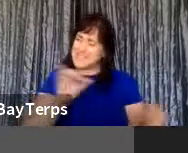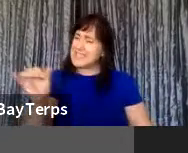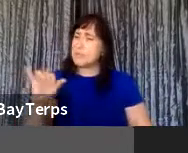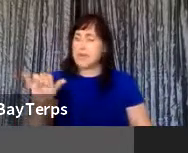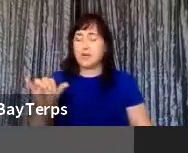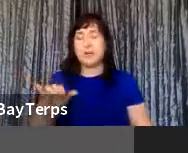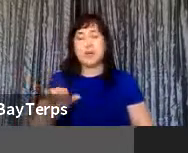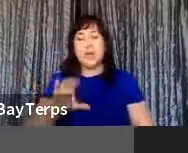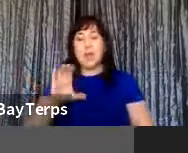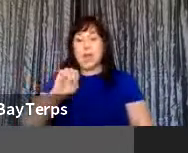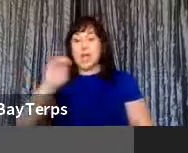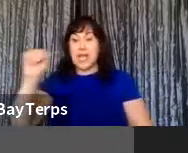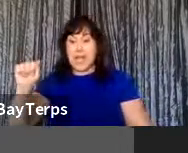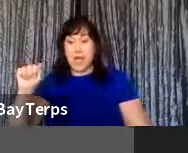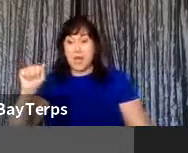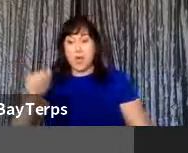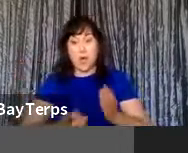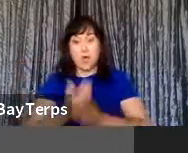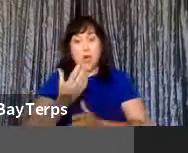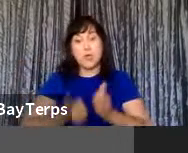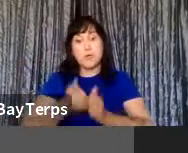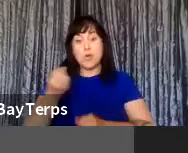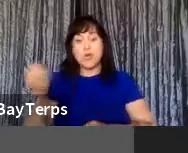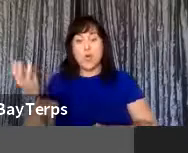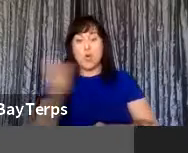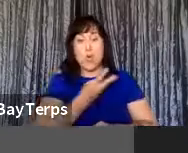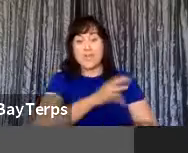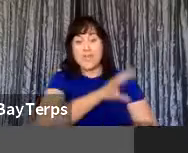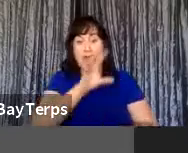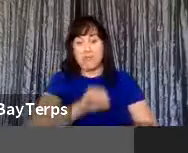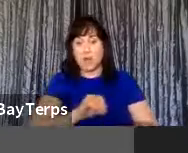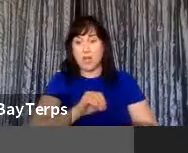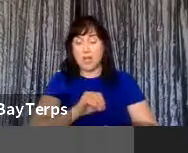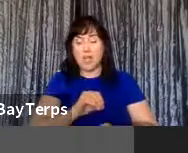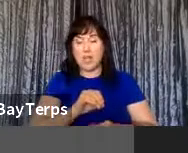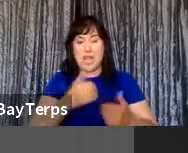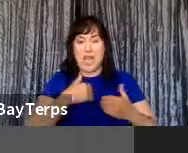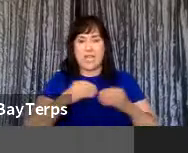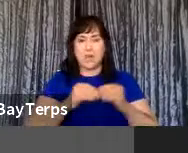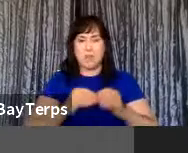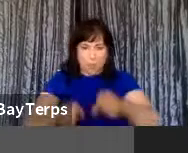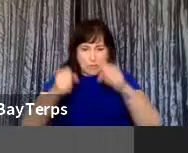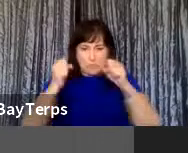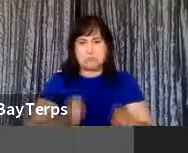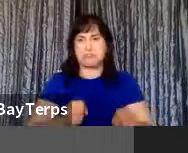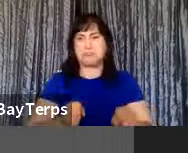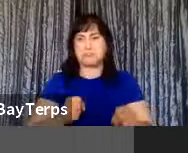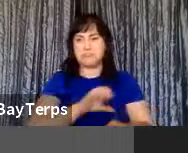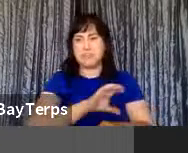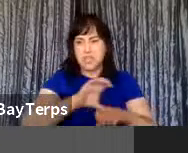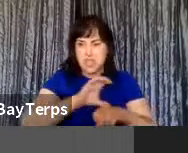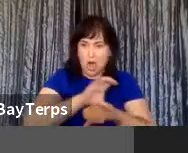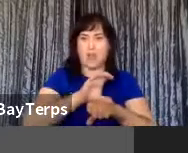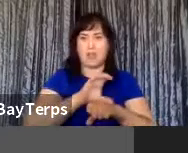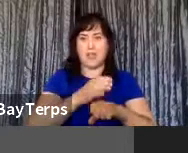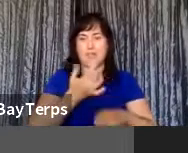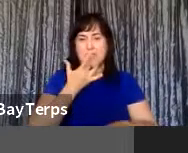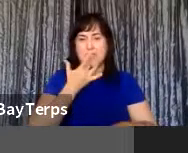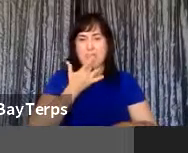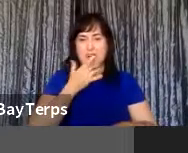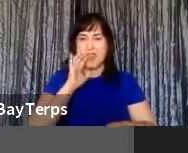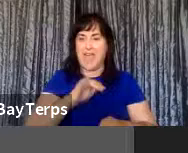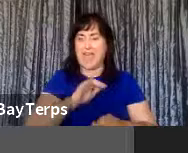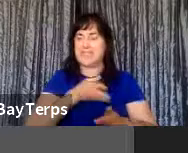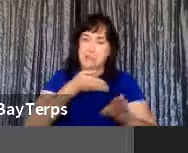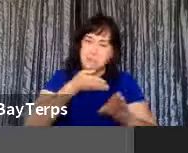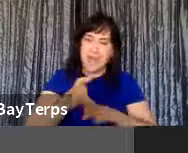cacao, which grows mainly in West Africa, as having a more robust chocolate flavor. That's the chocolate note. That's the primary